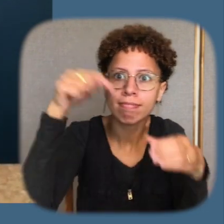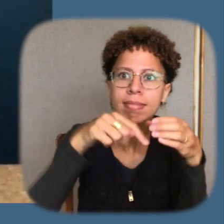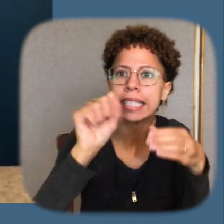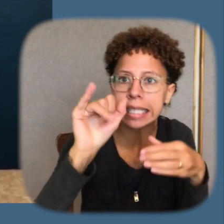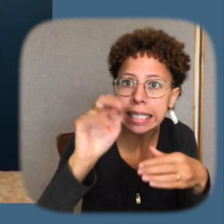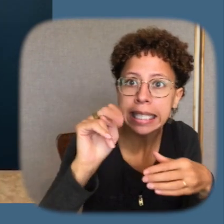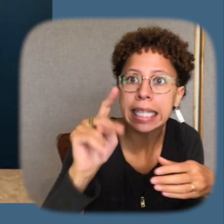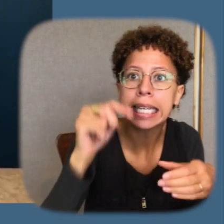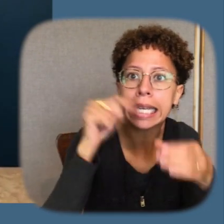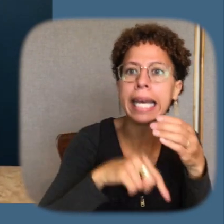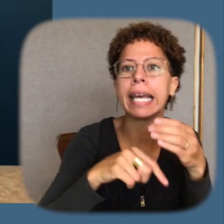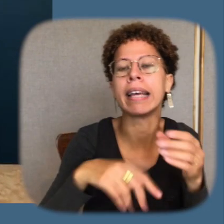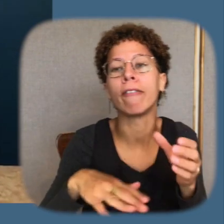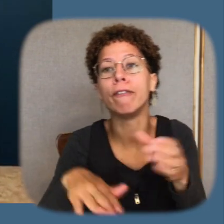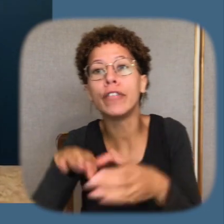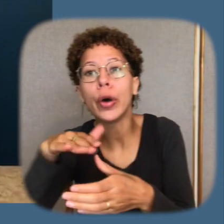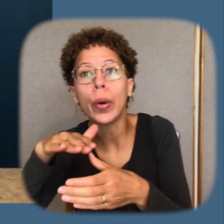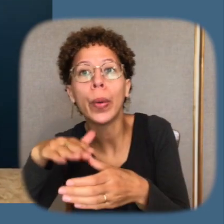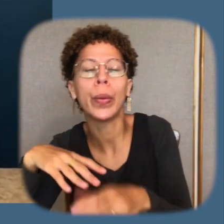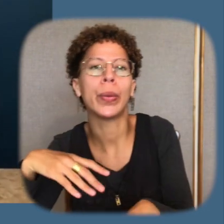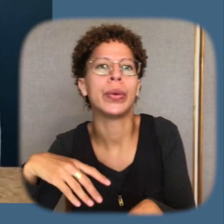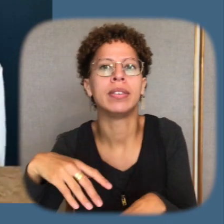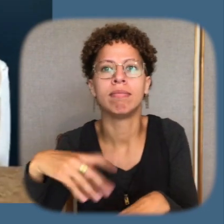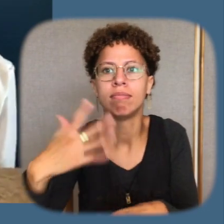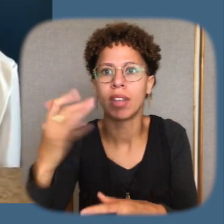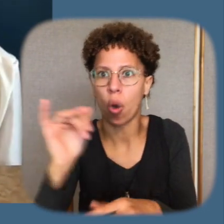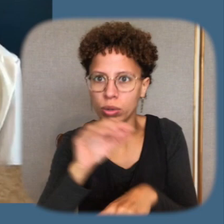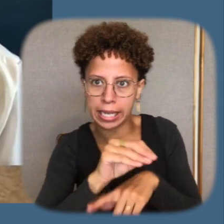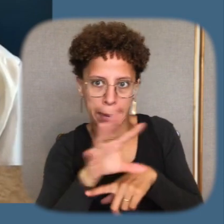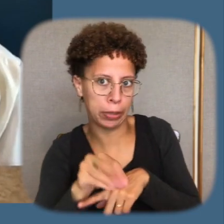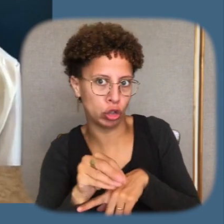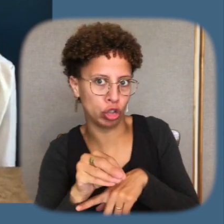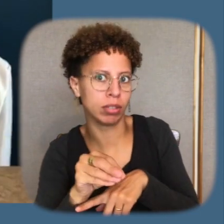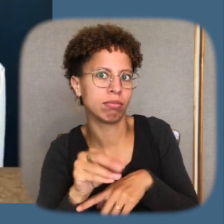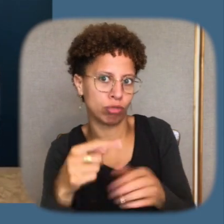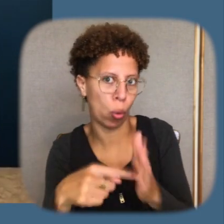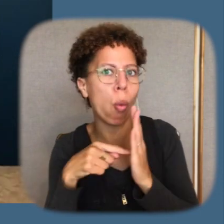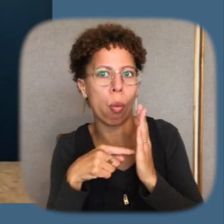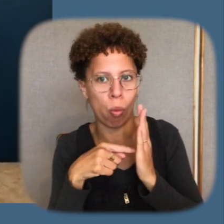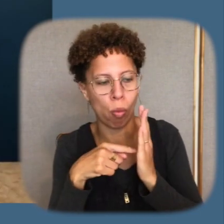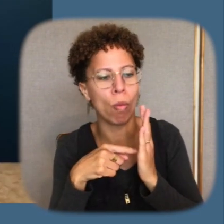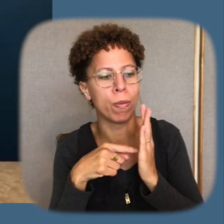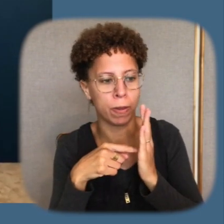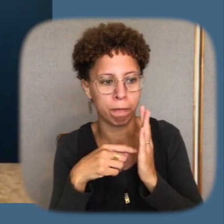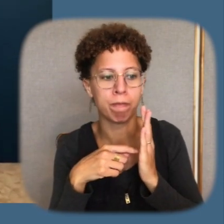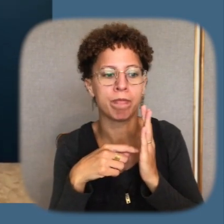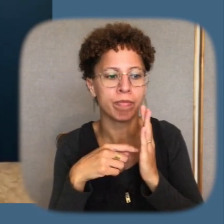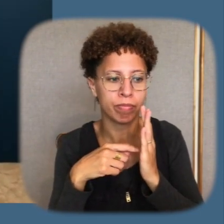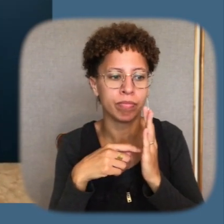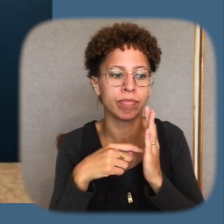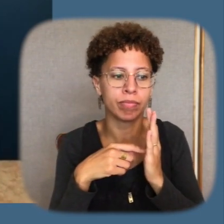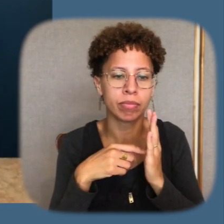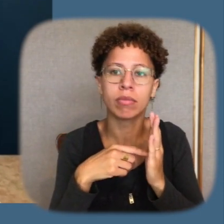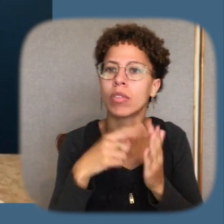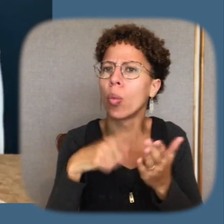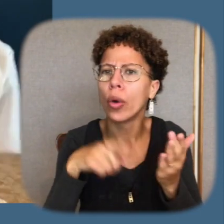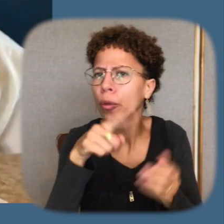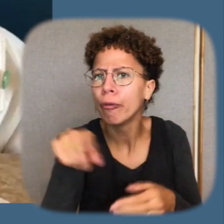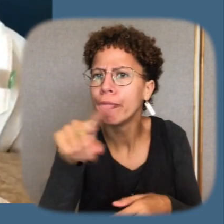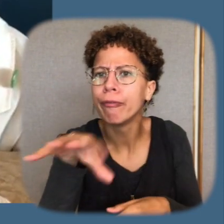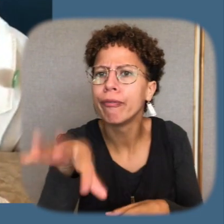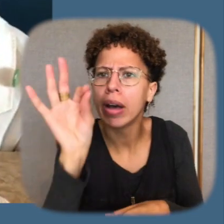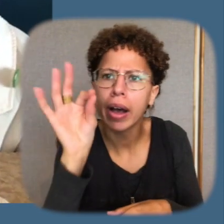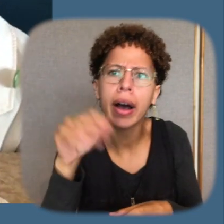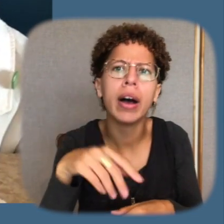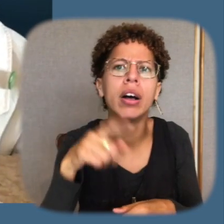float. And then we would like to see pictures of them. We'd like to see pictures of what you found around your house